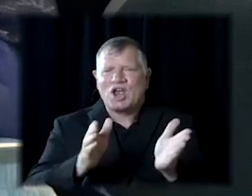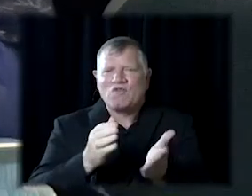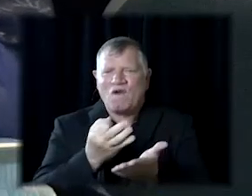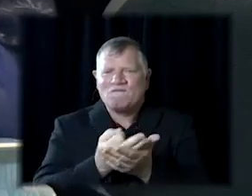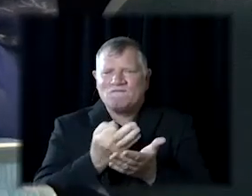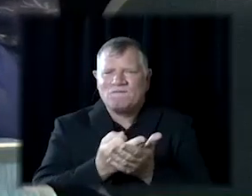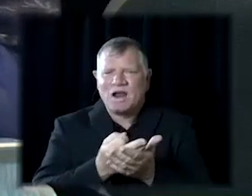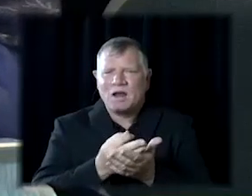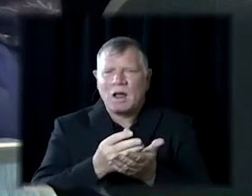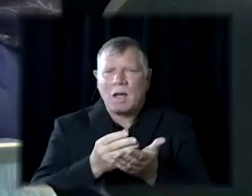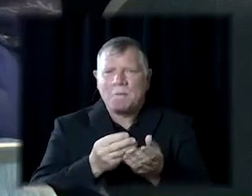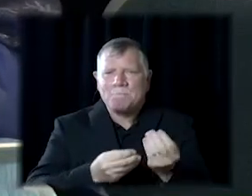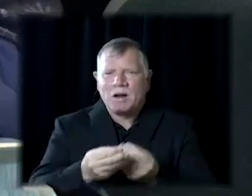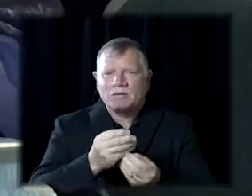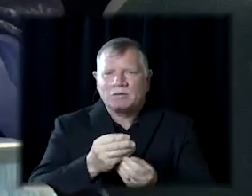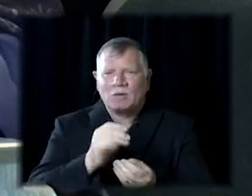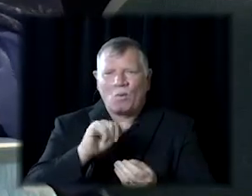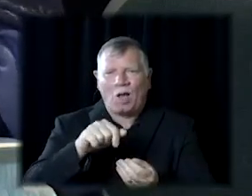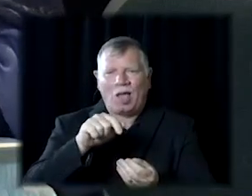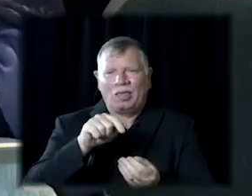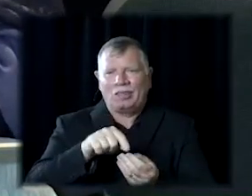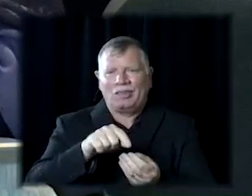the general fund budget is